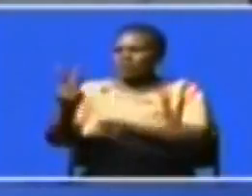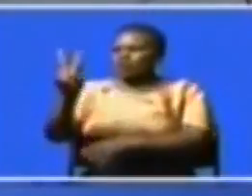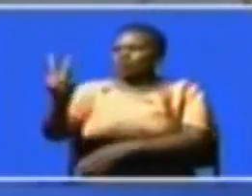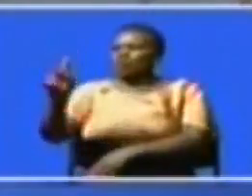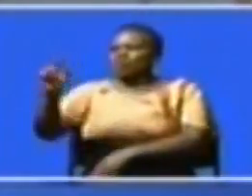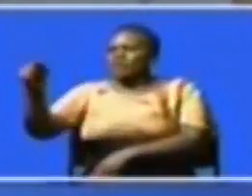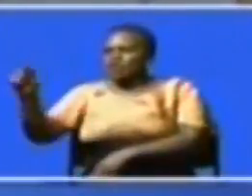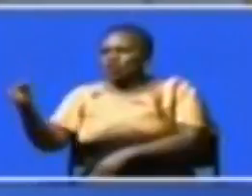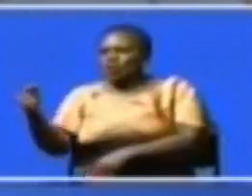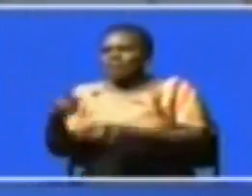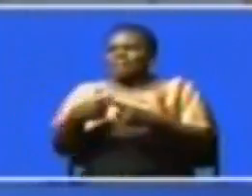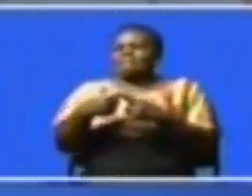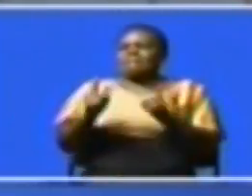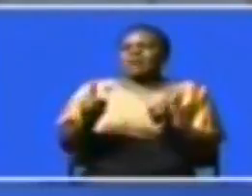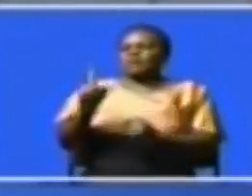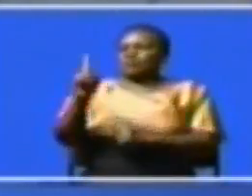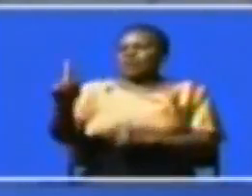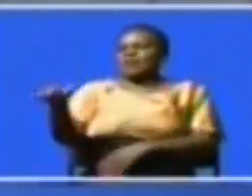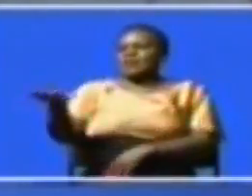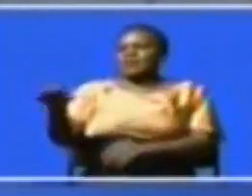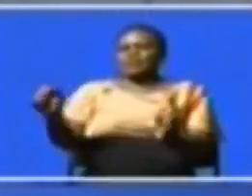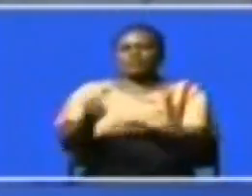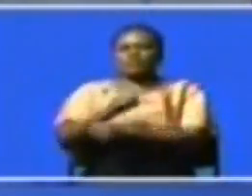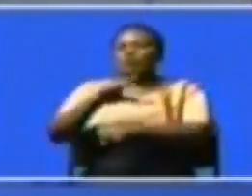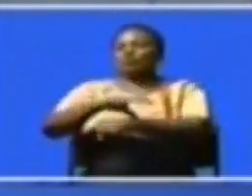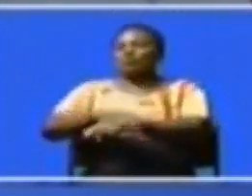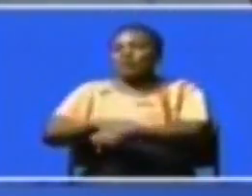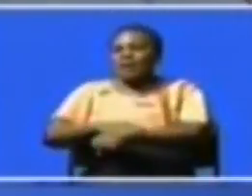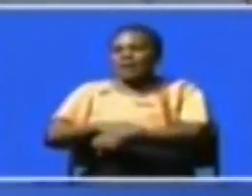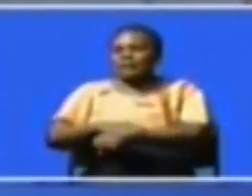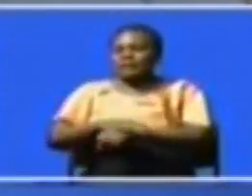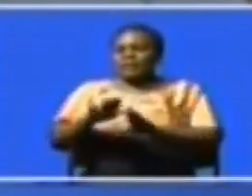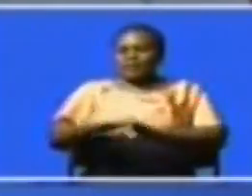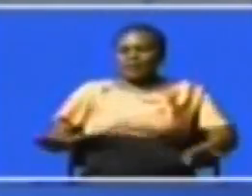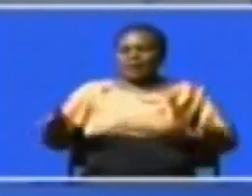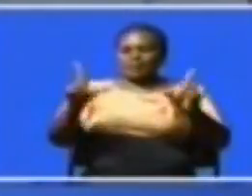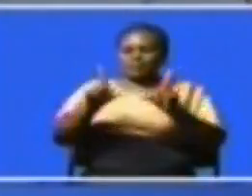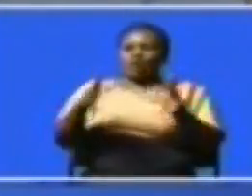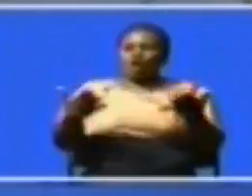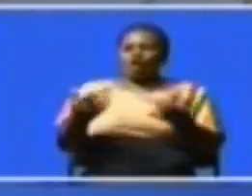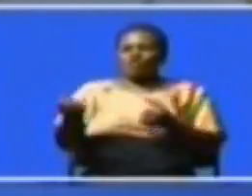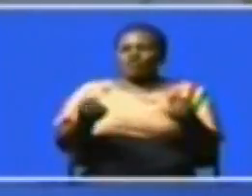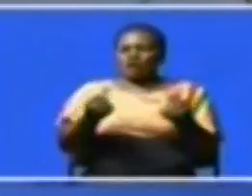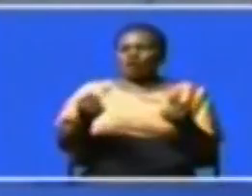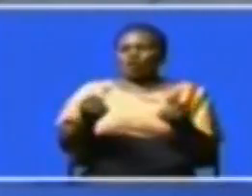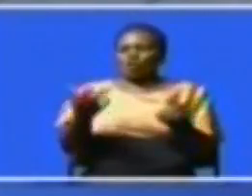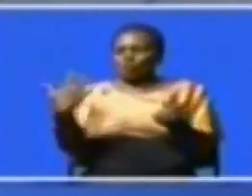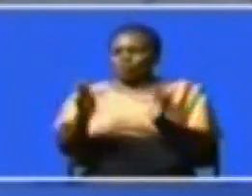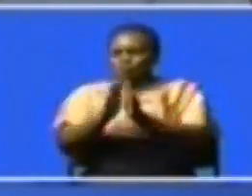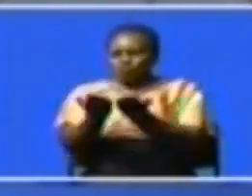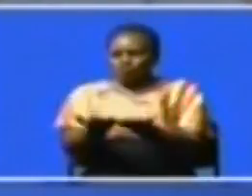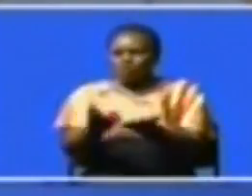million shillings. But in one region, you could not be able to have those collaterals like title deeds or car logbooks. Therefore, what that